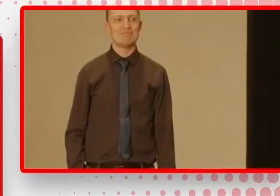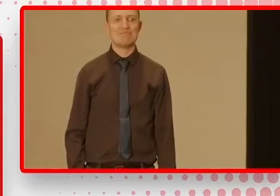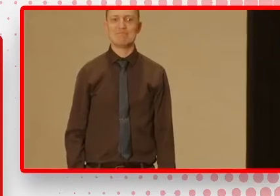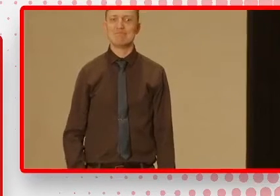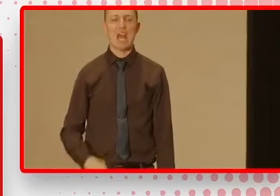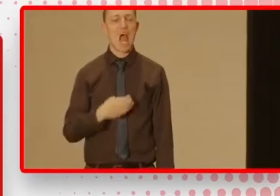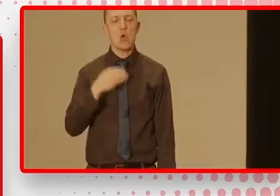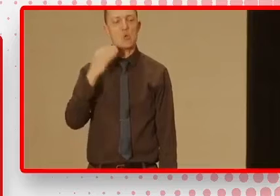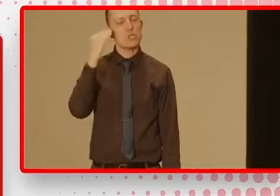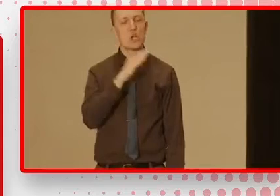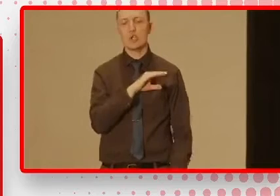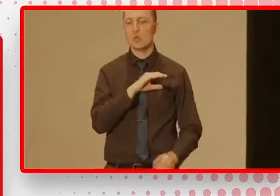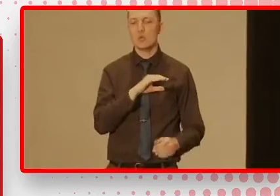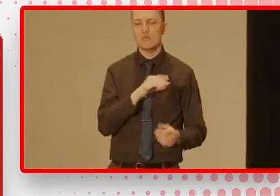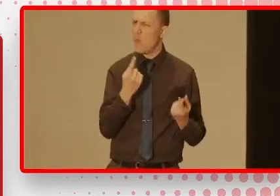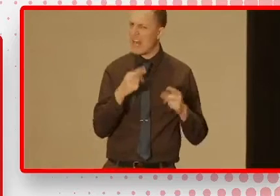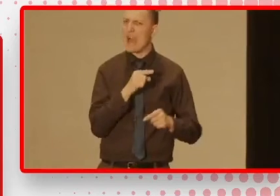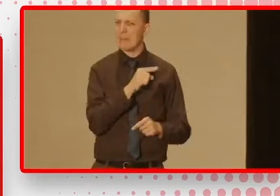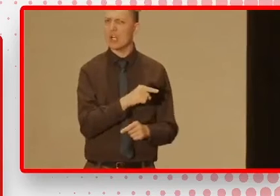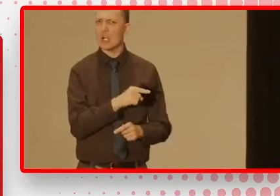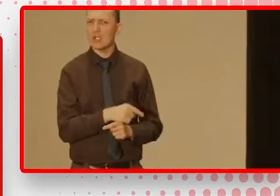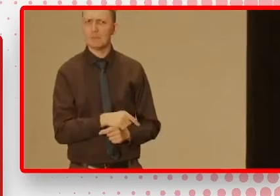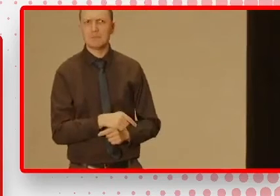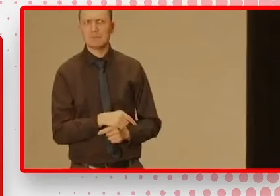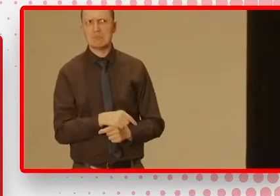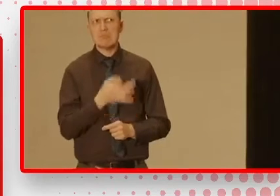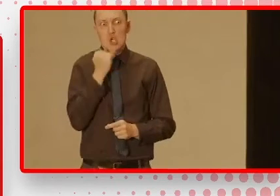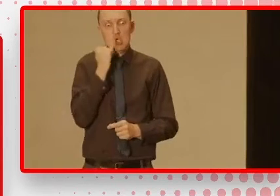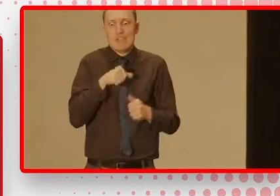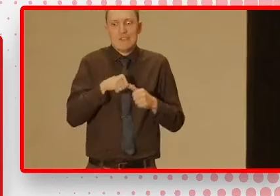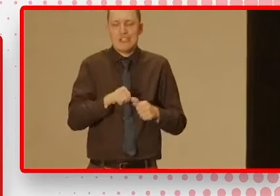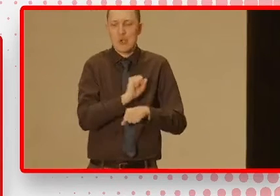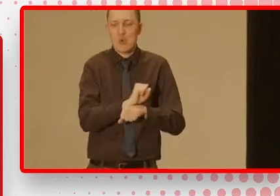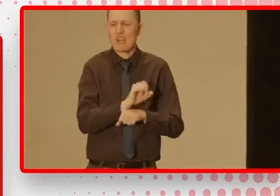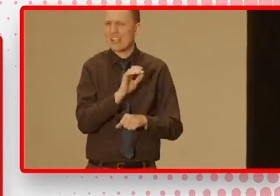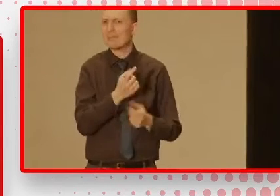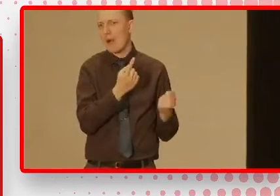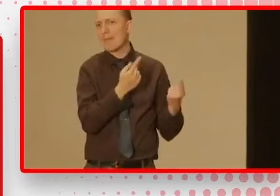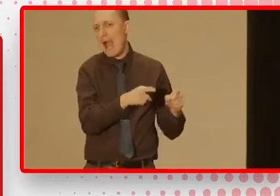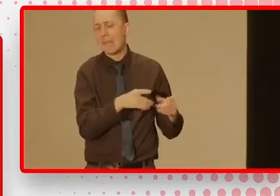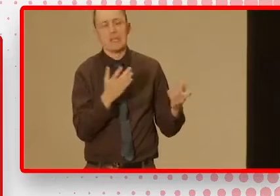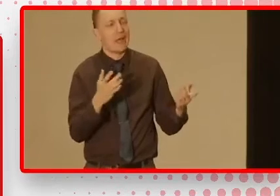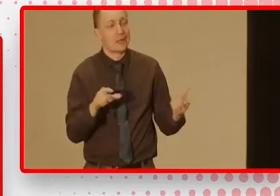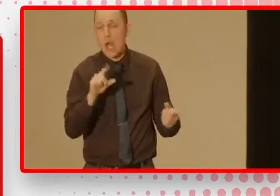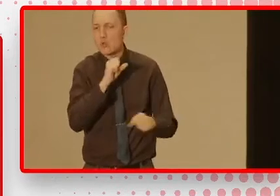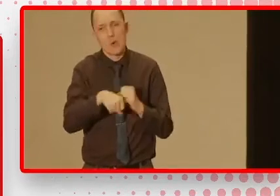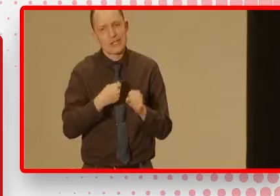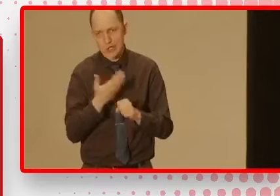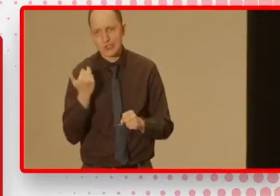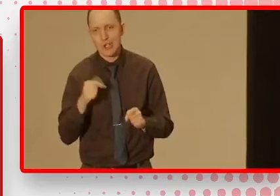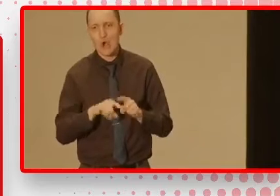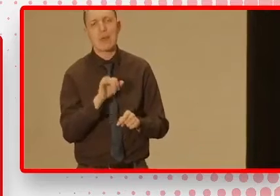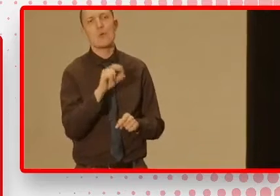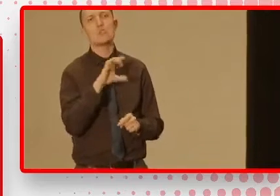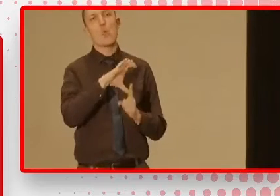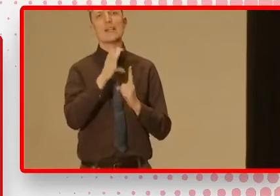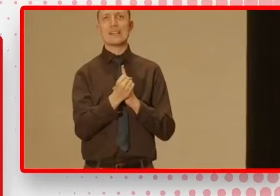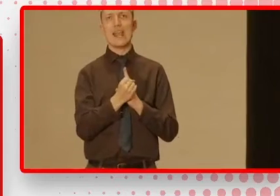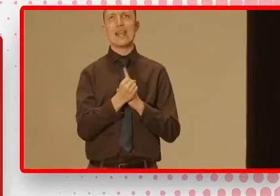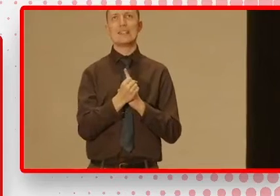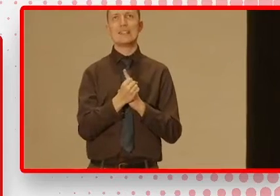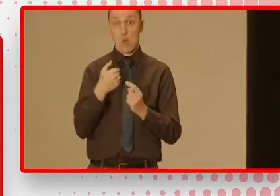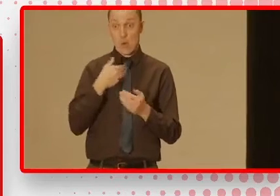working, because that was 20 years ago probably. But it was the one case in my early years that I learned the